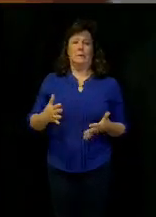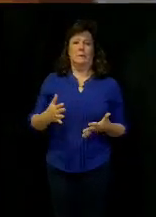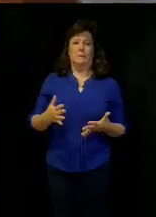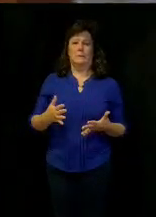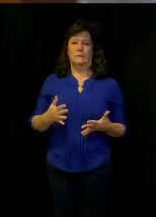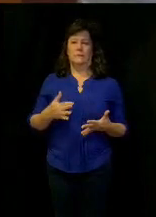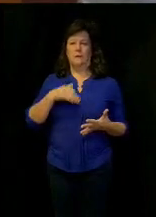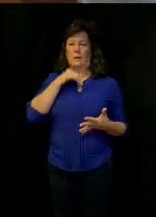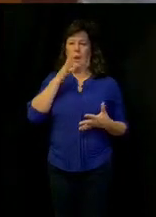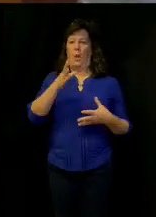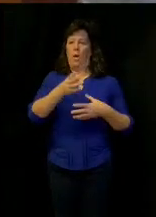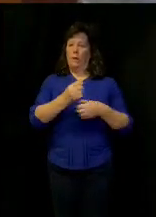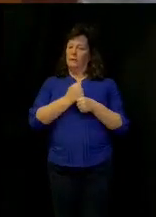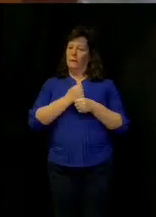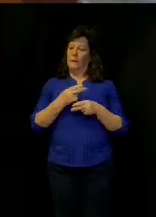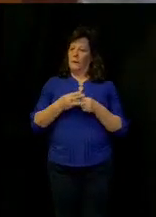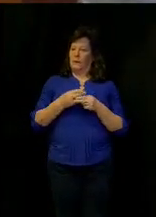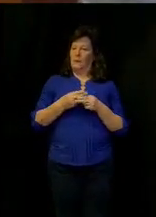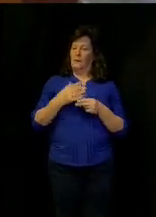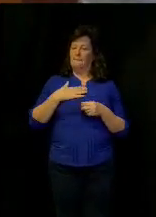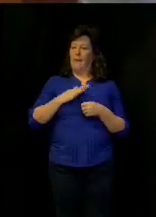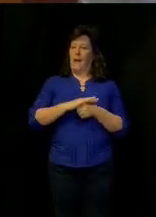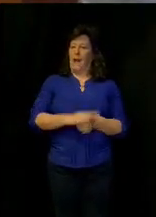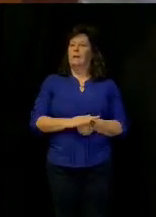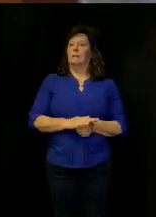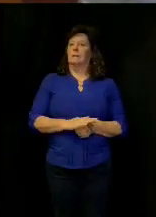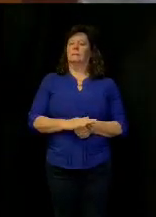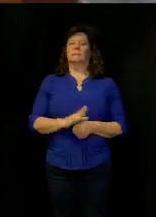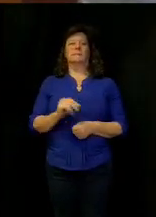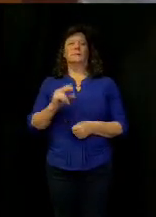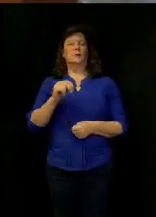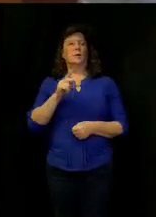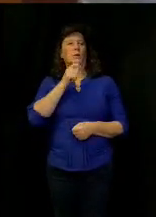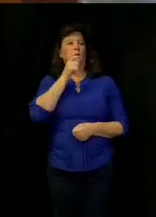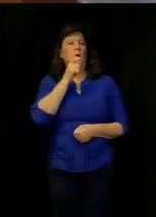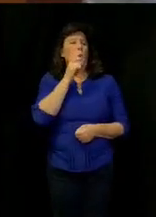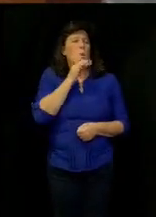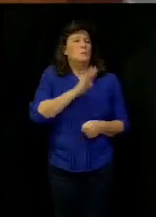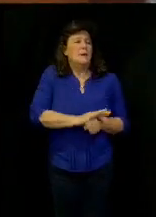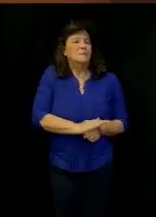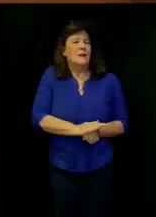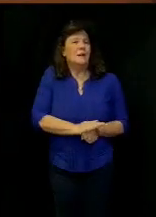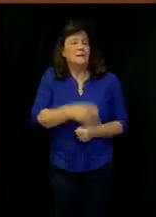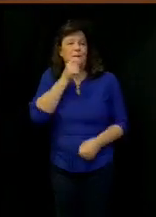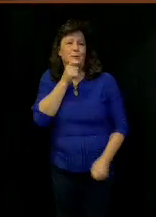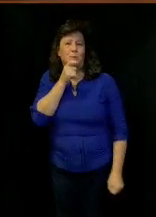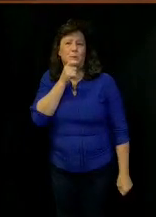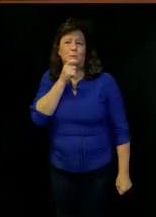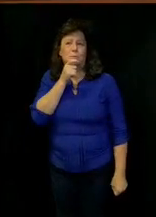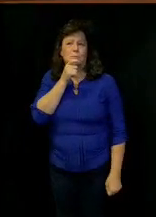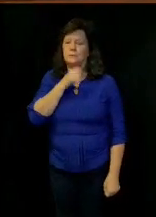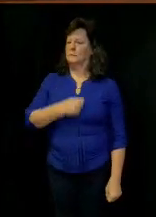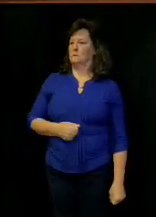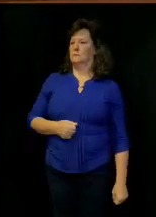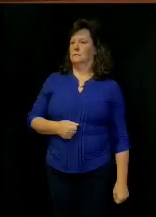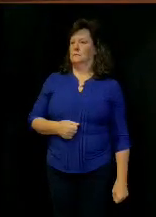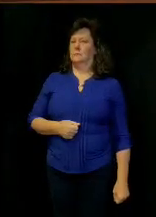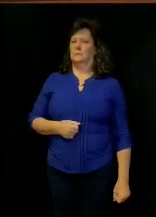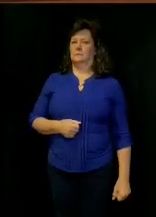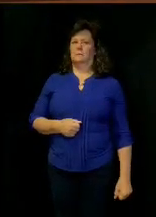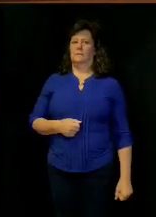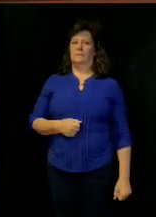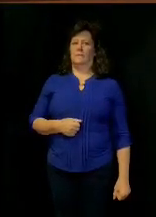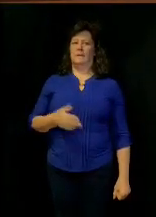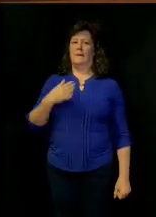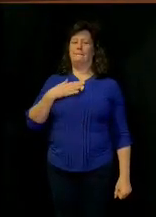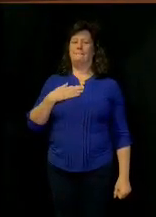as your own. Well, it's just my anxiety. I can hold on a second. Whose anxiety is it? Come on, preach it. Well, it's